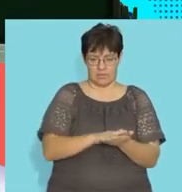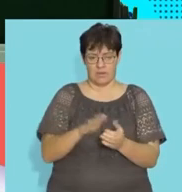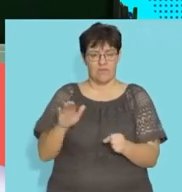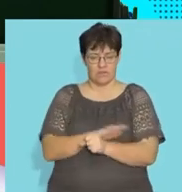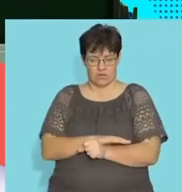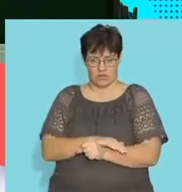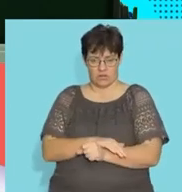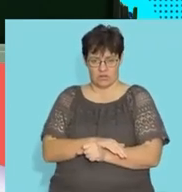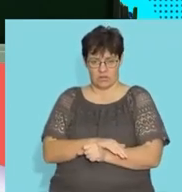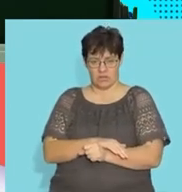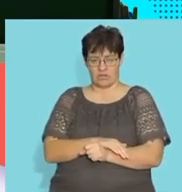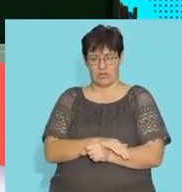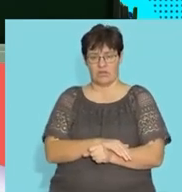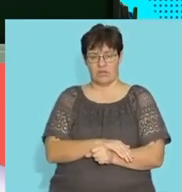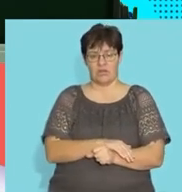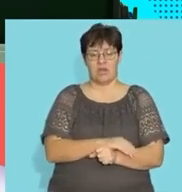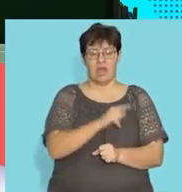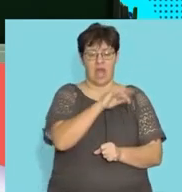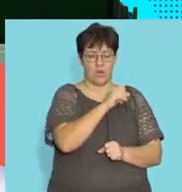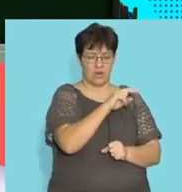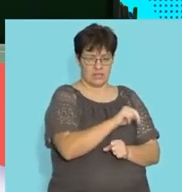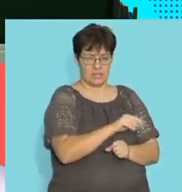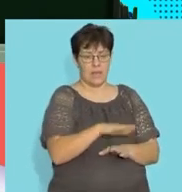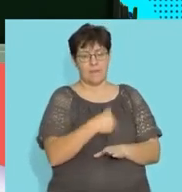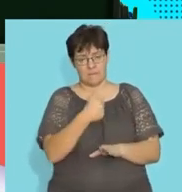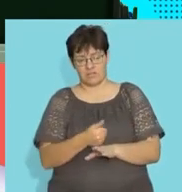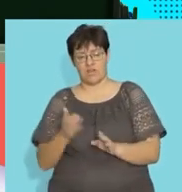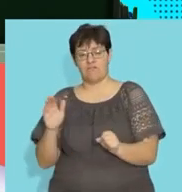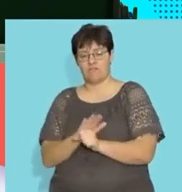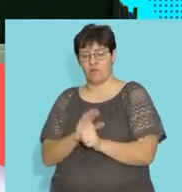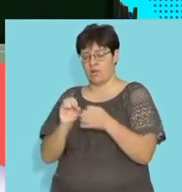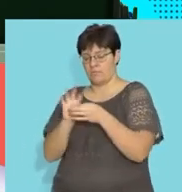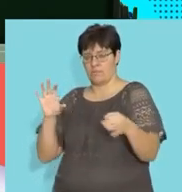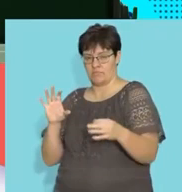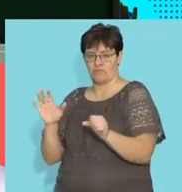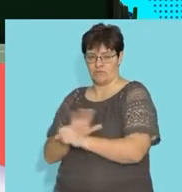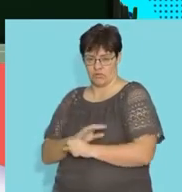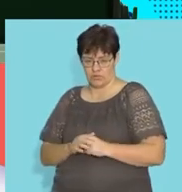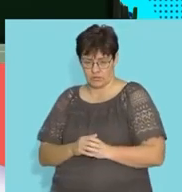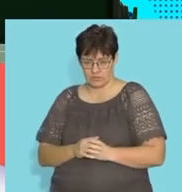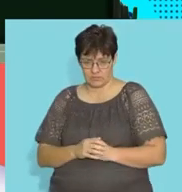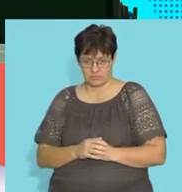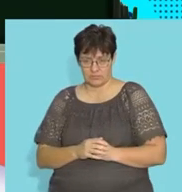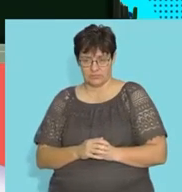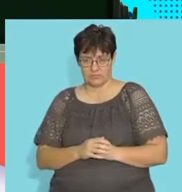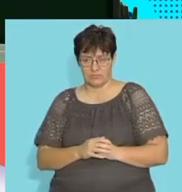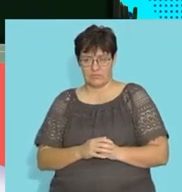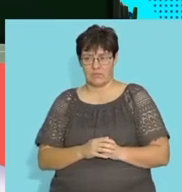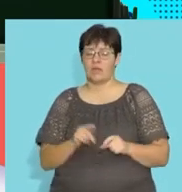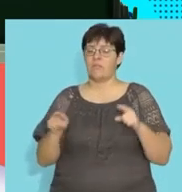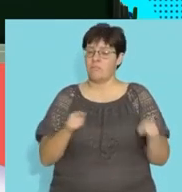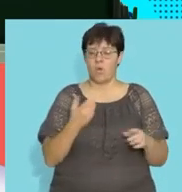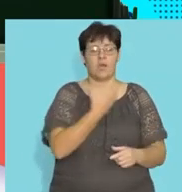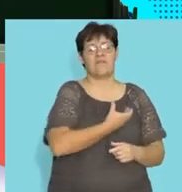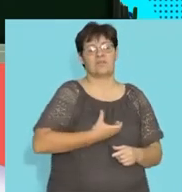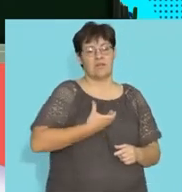the acid will completely ionize, and the base will completely dissociate, meaning that they are